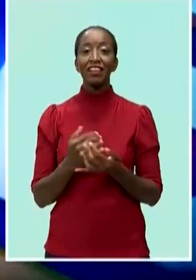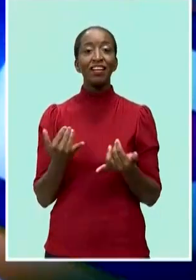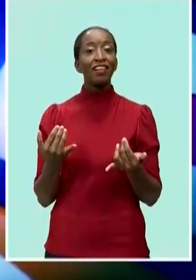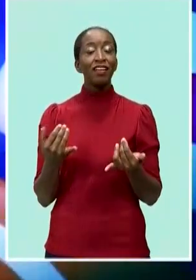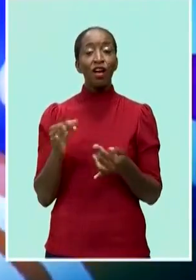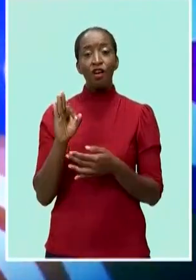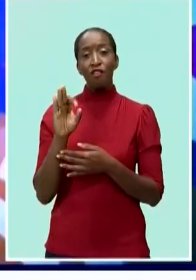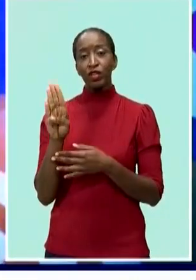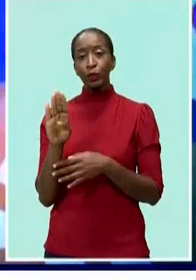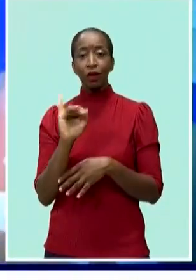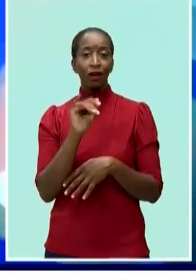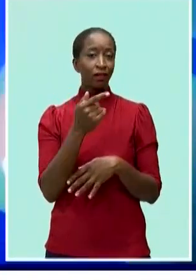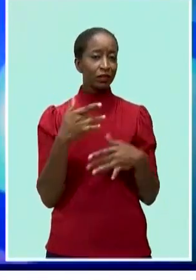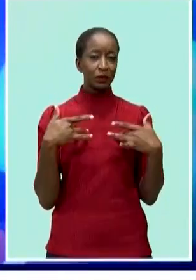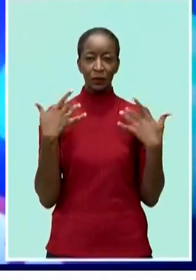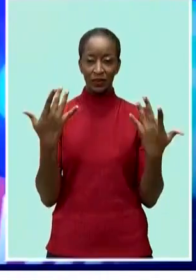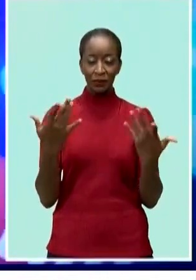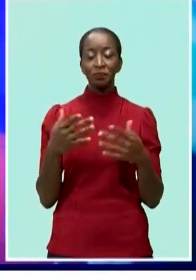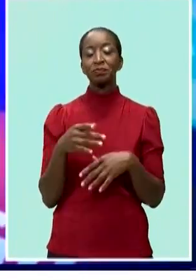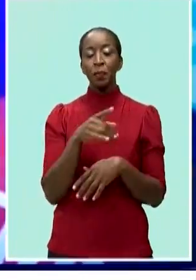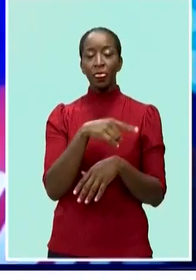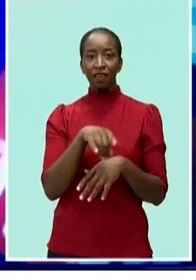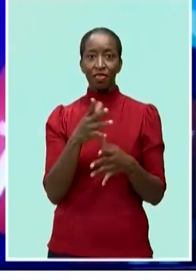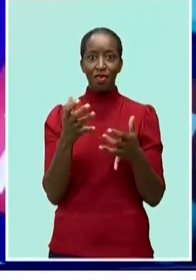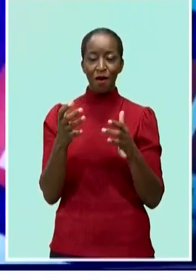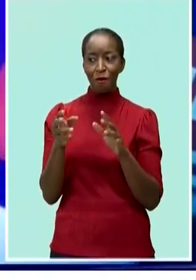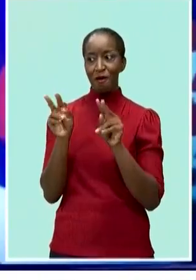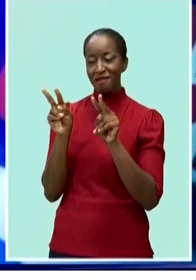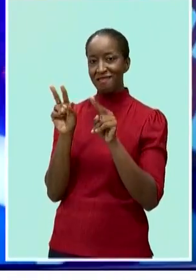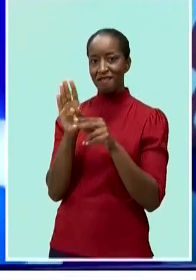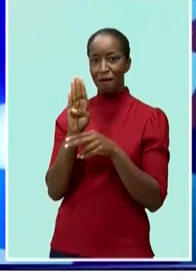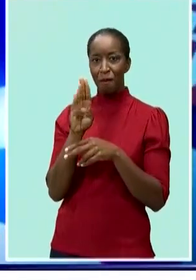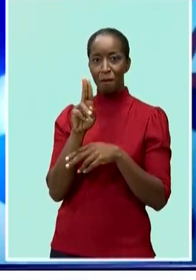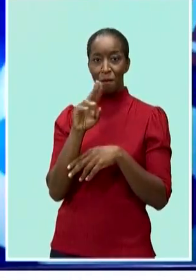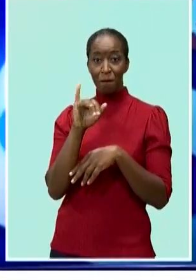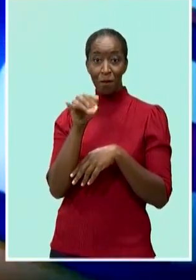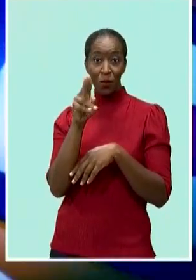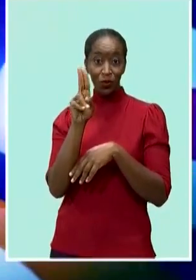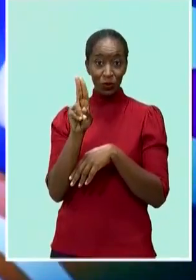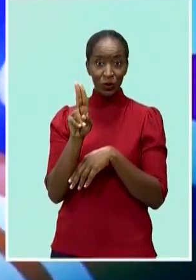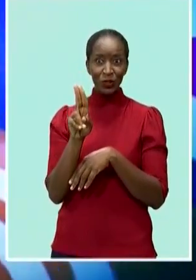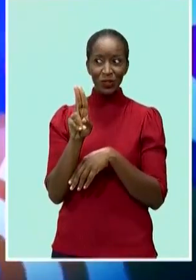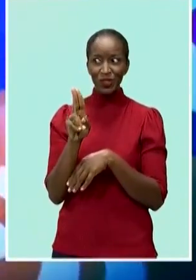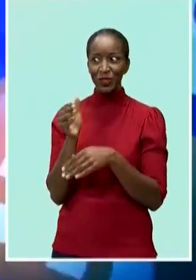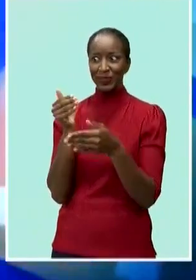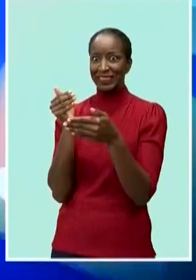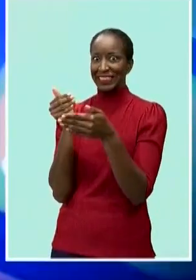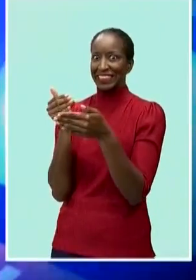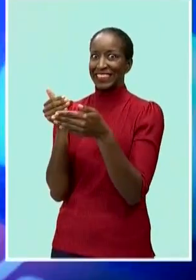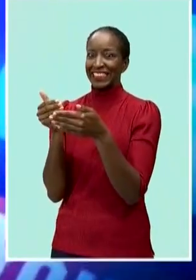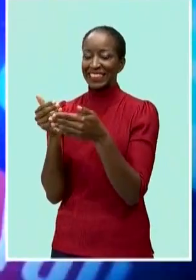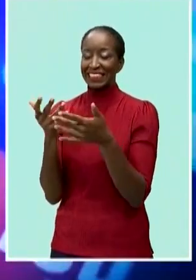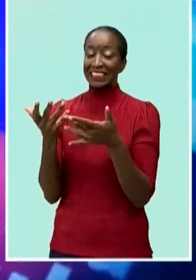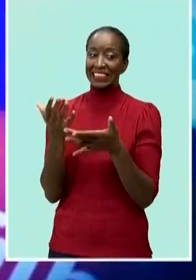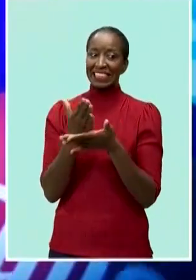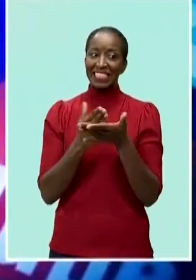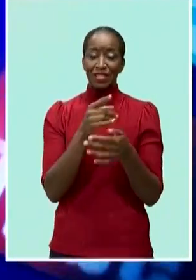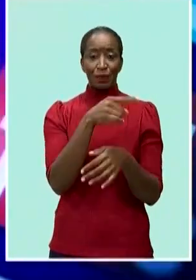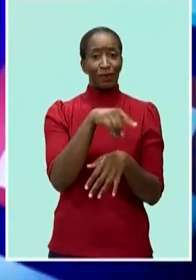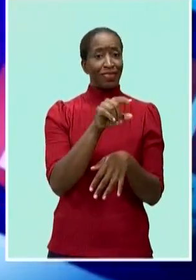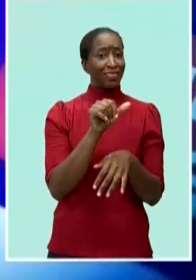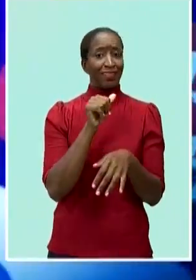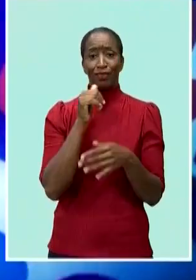trending. Buju Banton fans are counting down the days until they get to see the Jamaican reggae star perform. But some overseas patrons won't